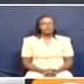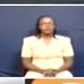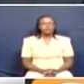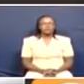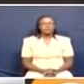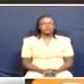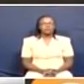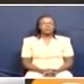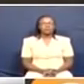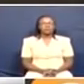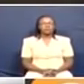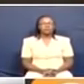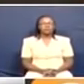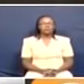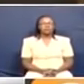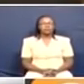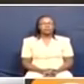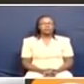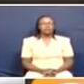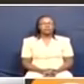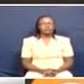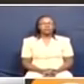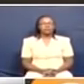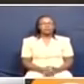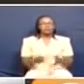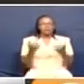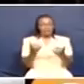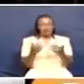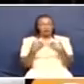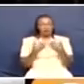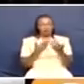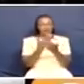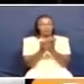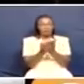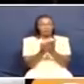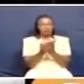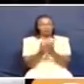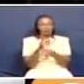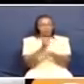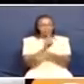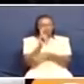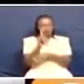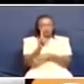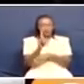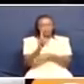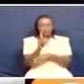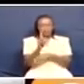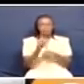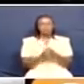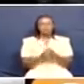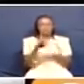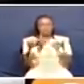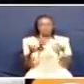Alan, could we, now that is in the form of an application, respond in 1 minute? Hmm? Now that it has been presented